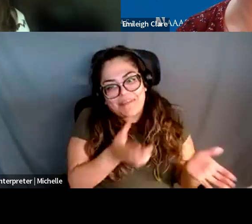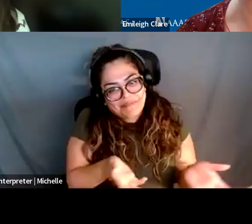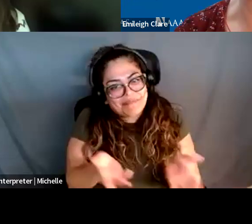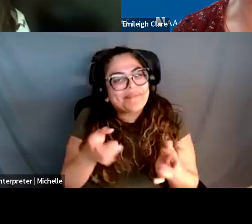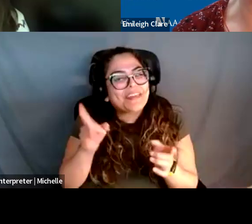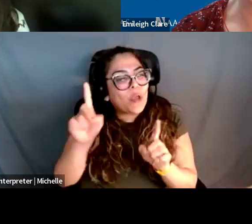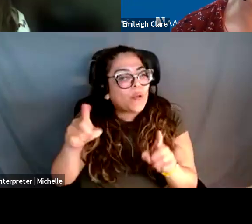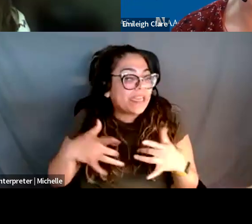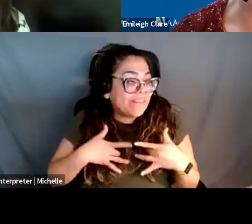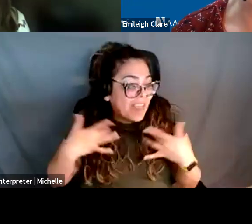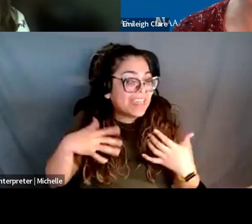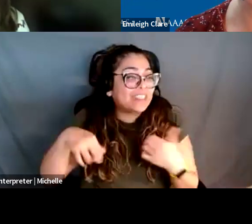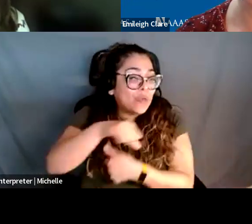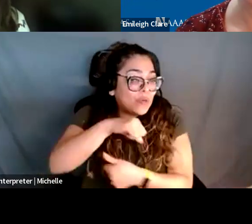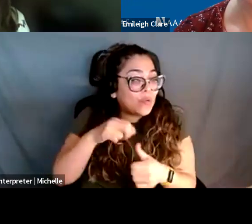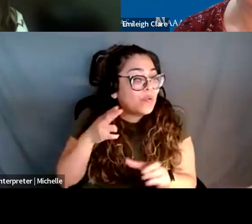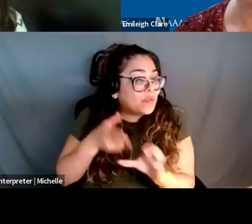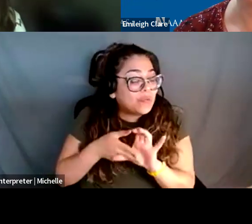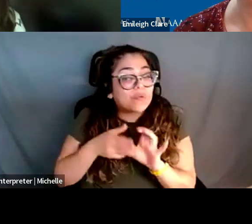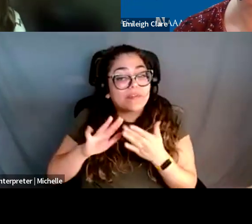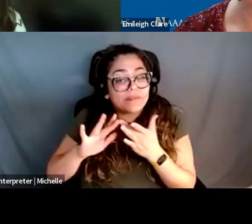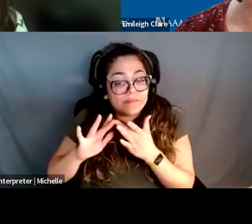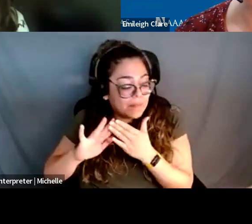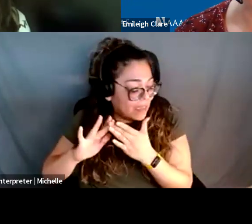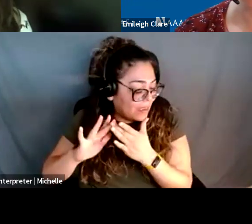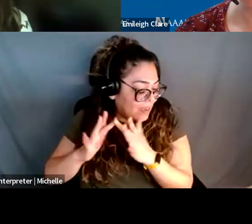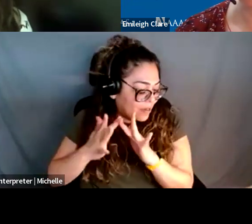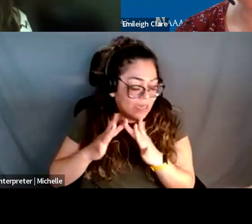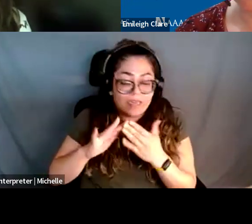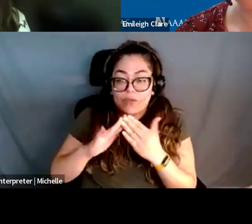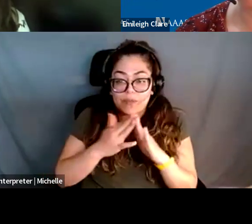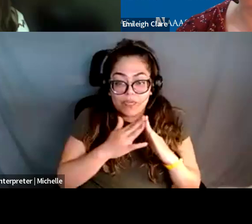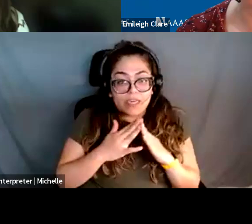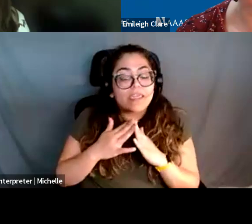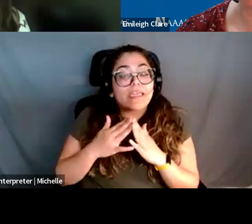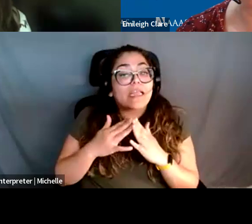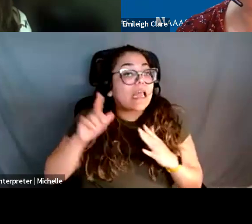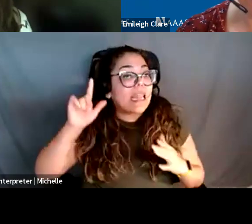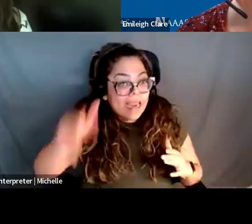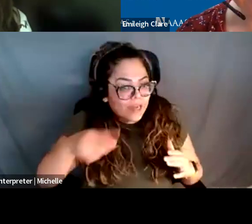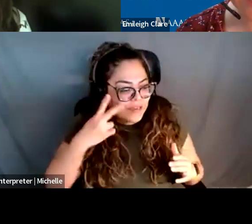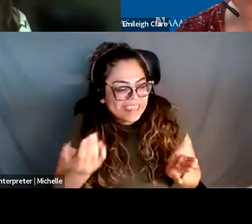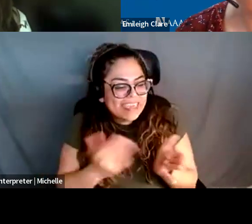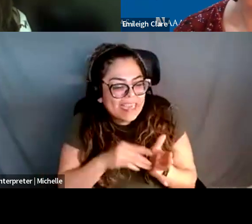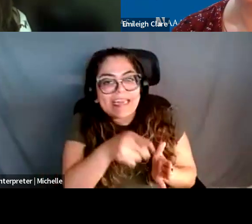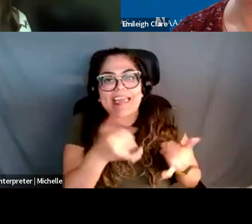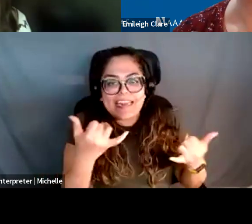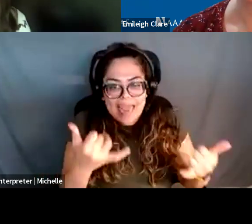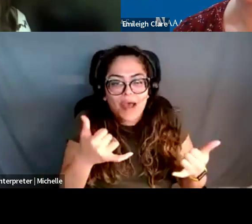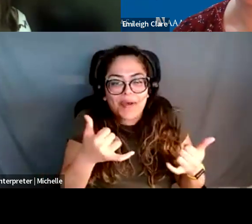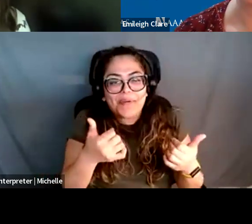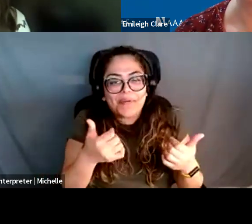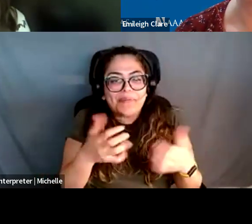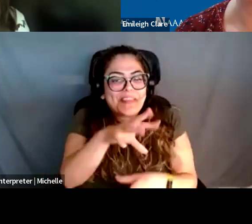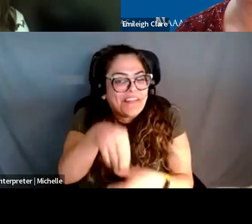or they'll just join the online community, and then 2 or 3 years later I'll see them again and they're the early career chair of that